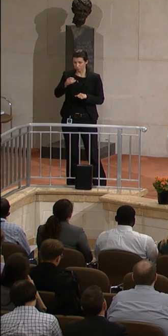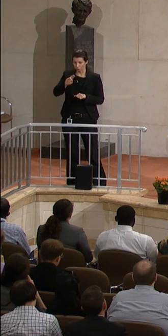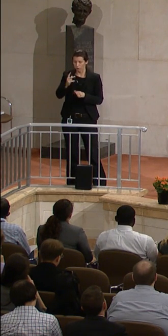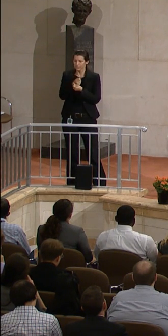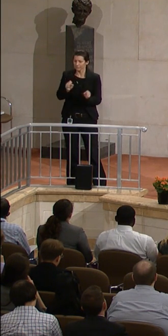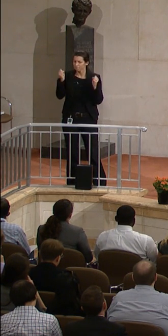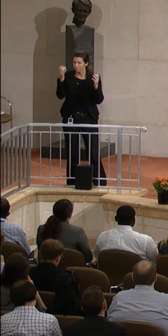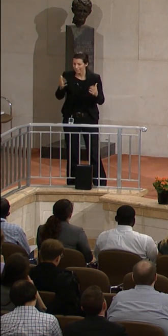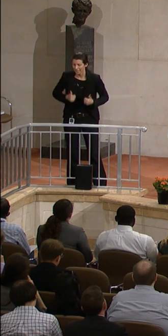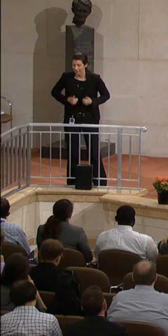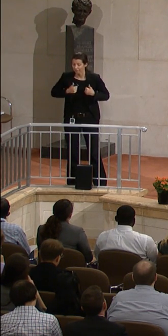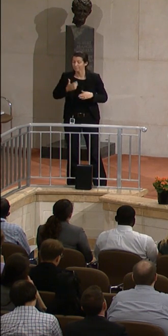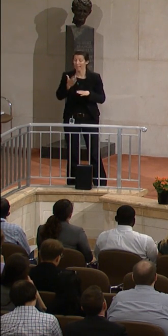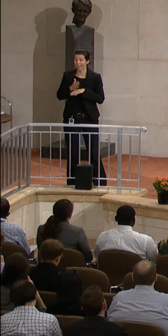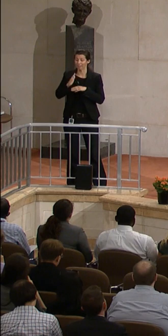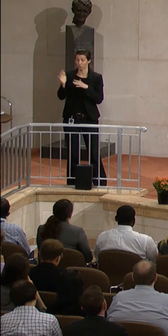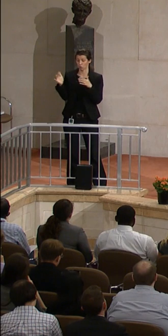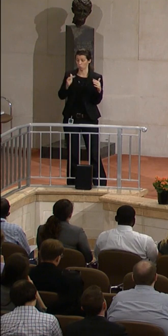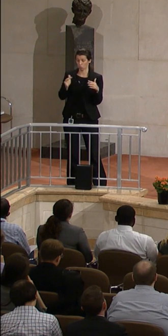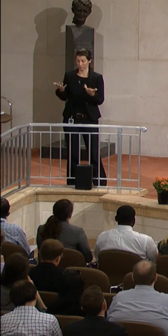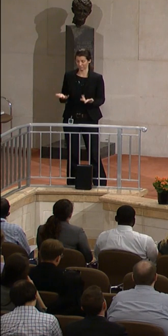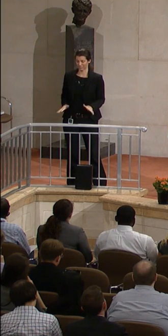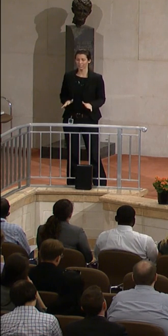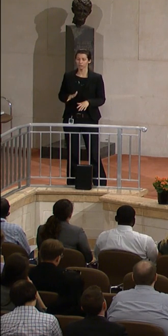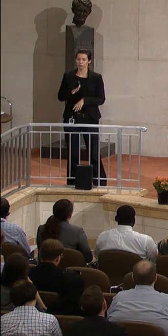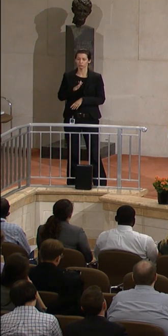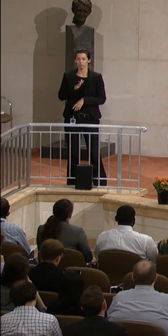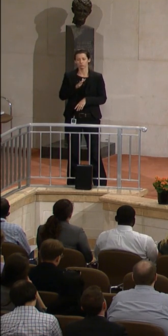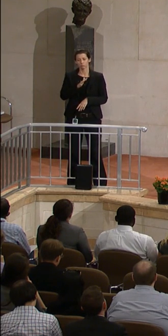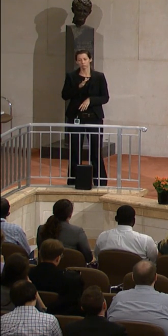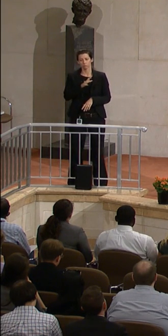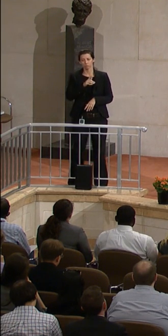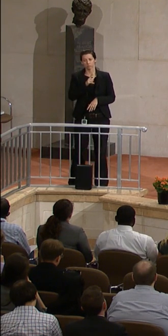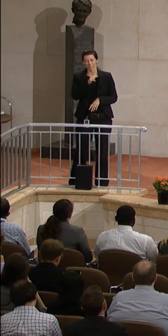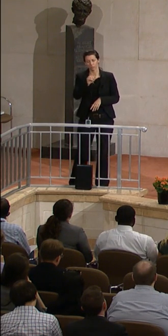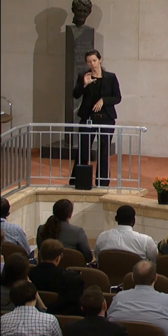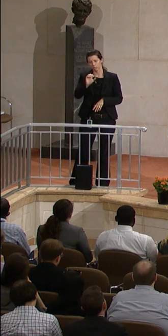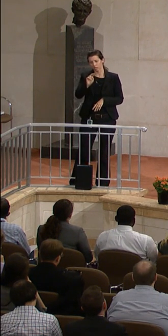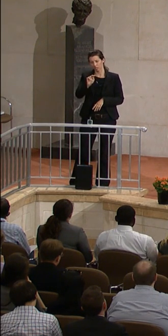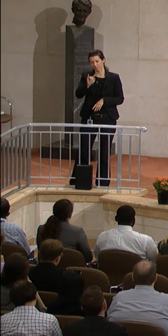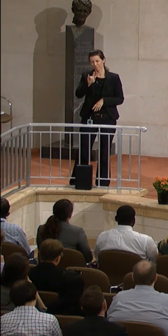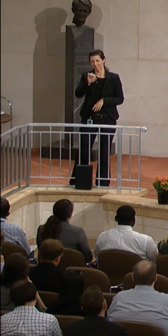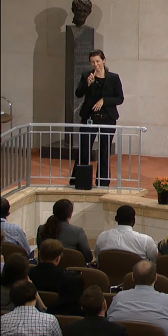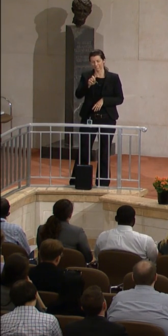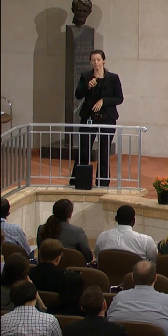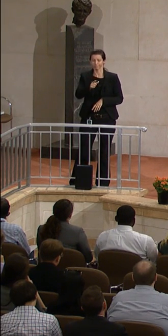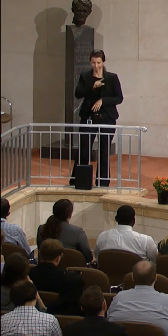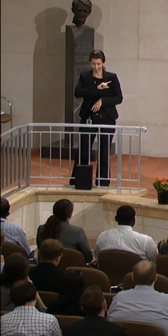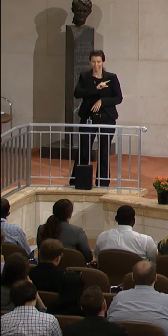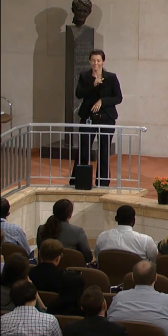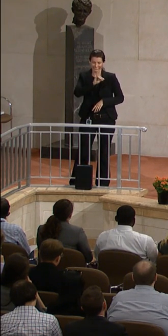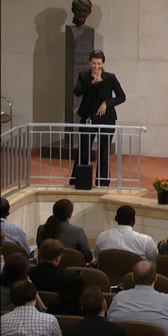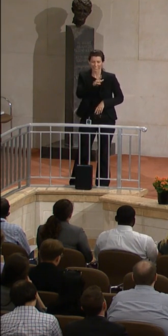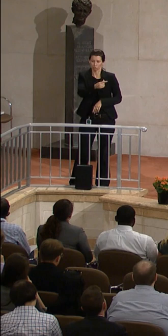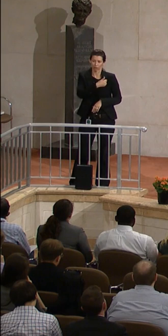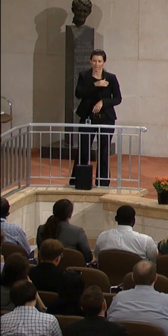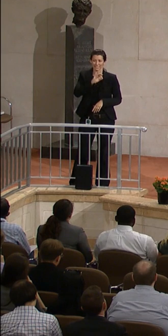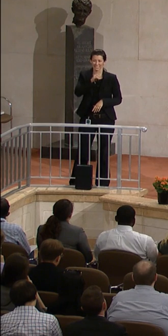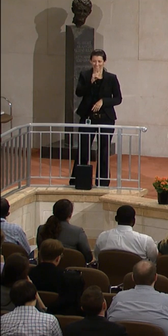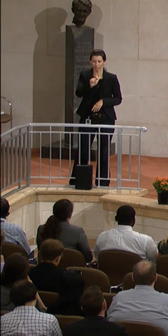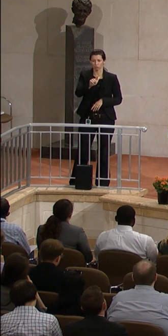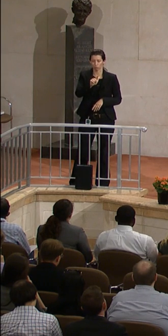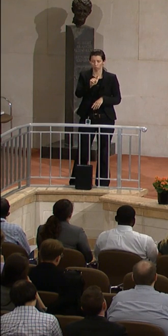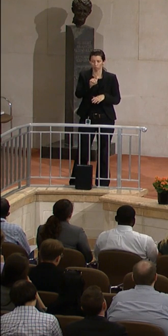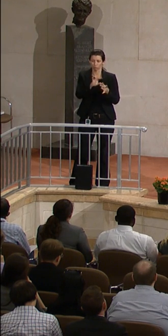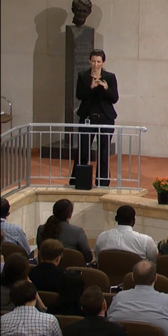the war, Turing was convicted of gross indecency simply for acknowledging having had a sexual relationship with